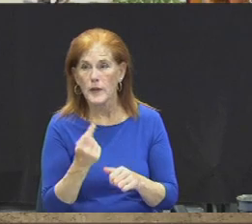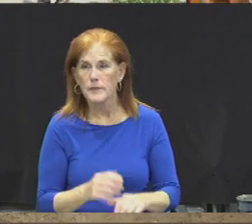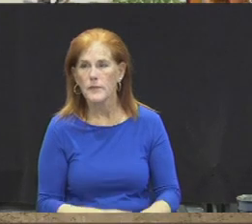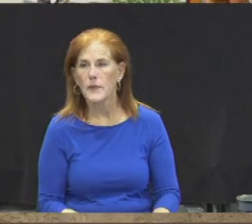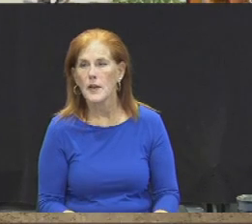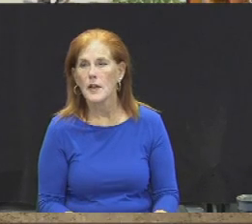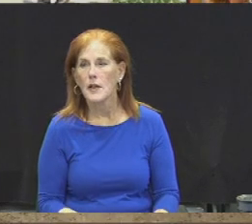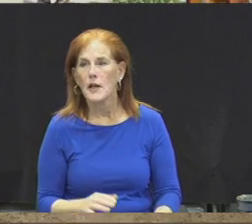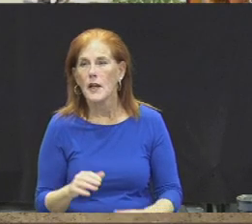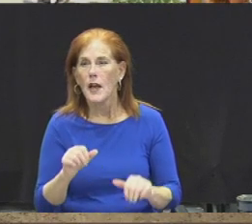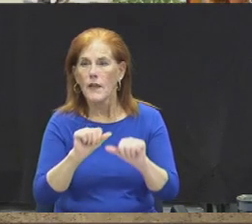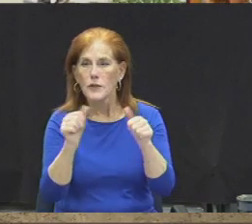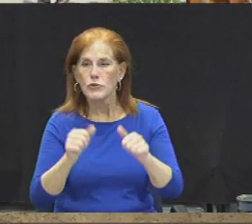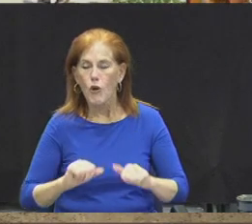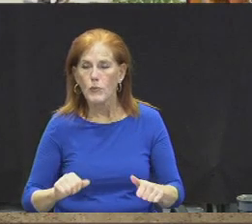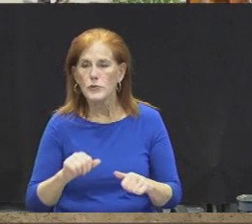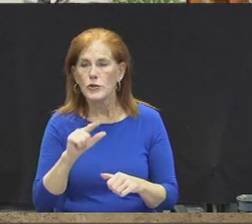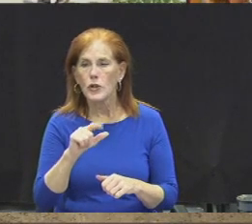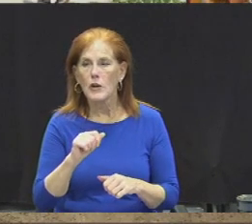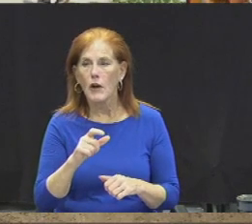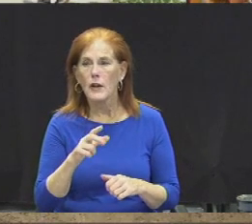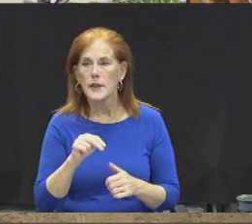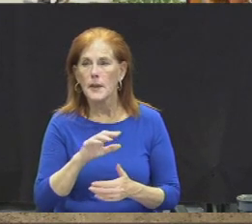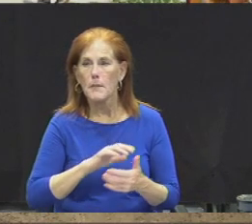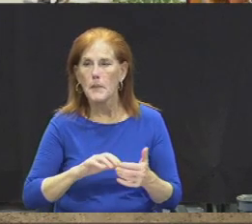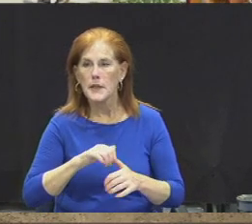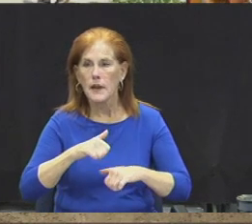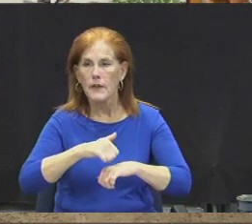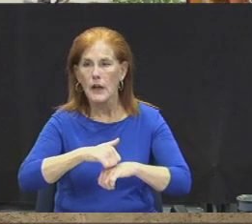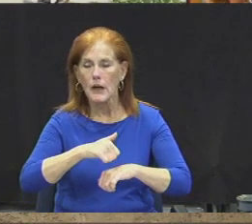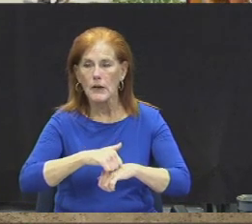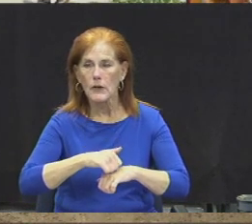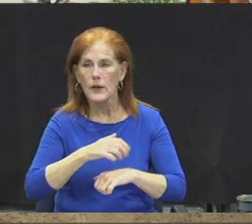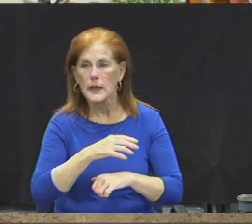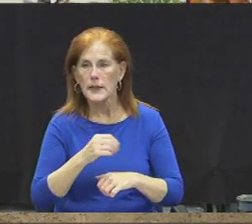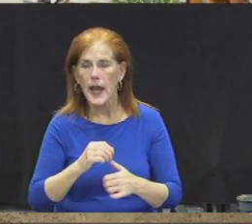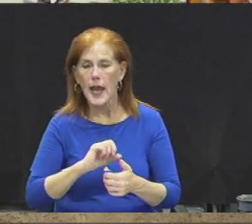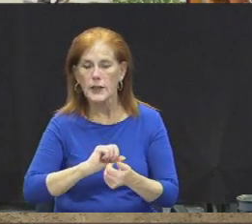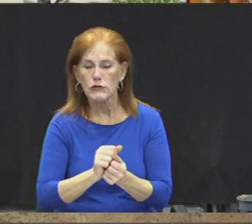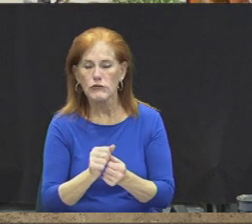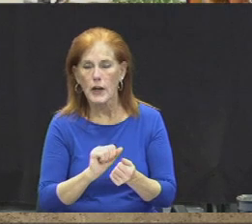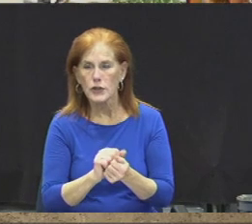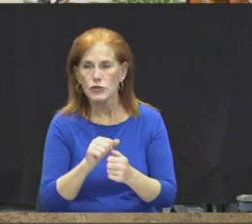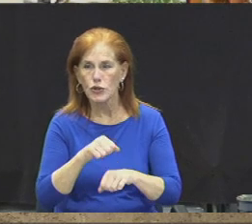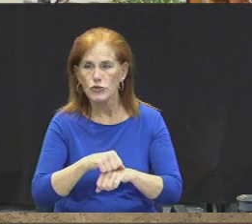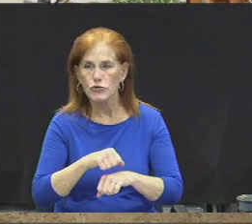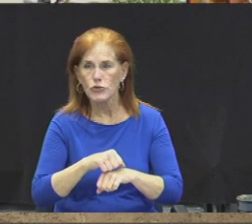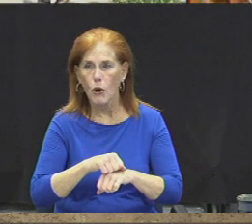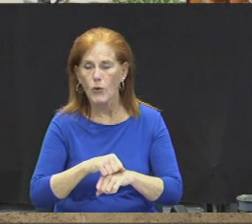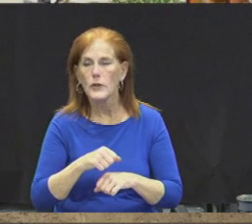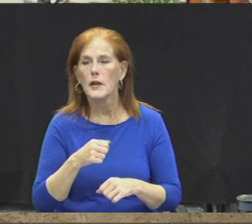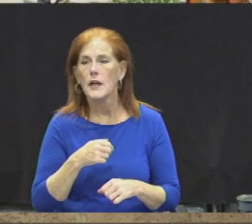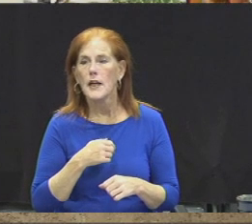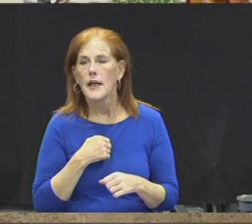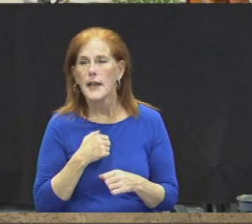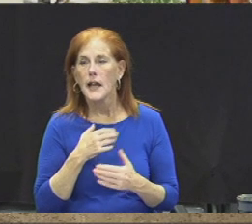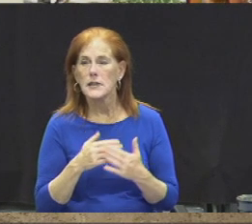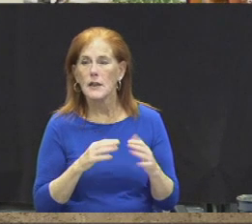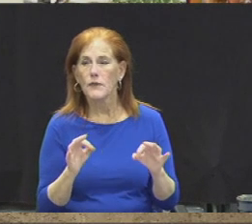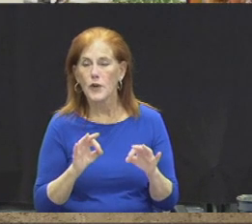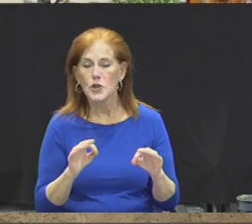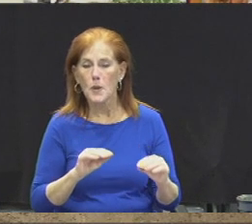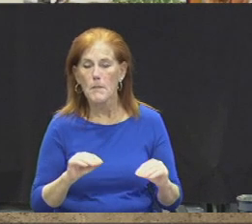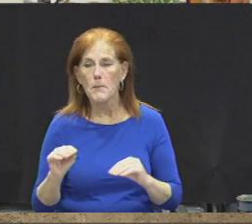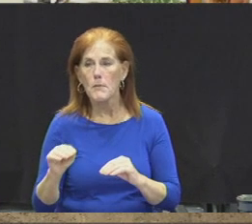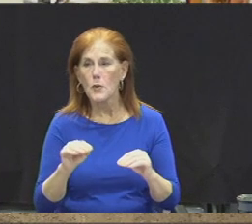The sculpture garden is a mixture of concrete and crushed stone paving. It features some movable furniture